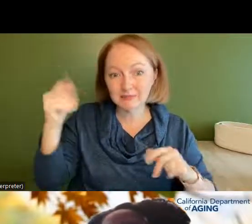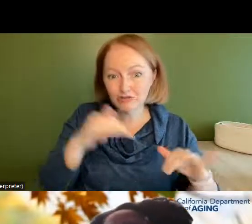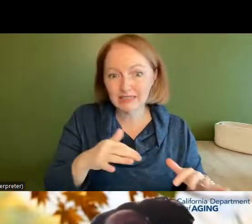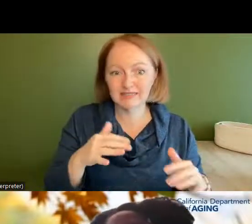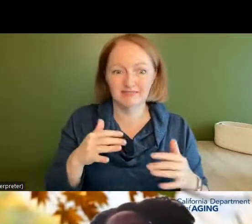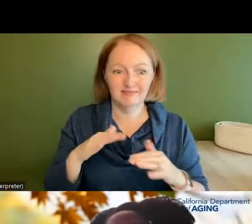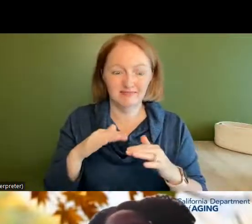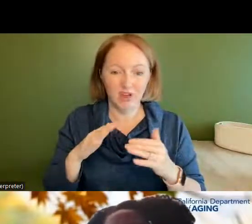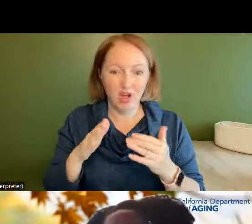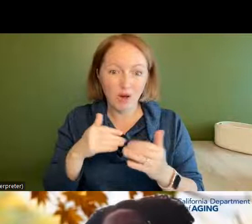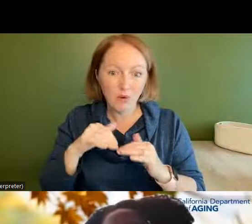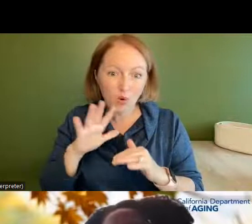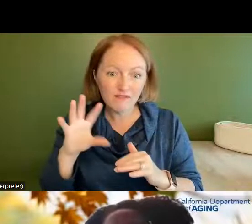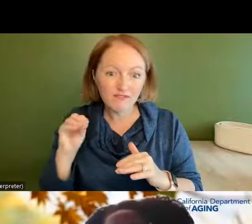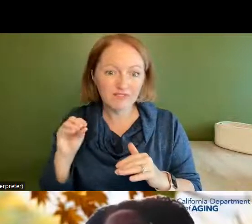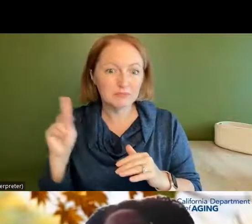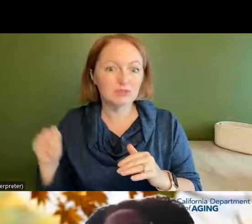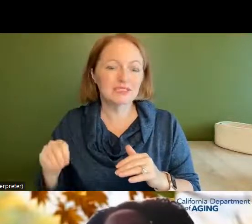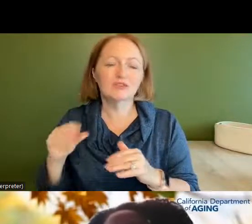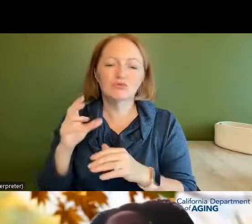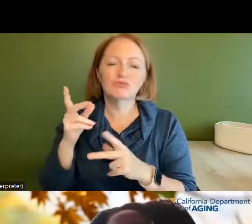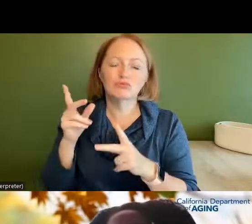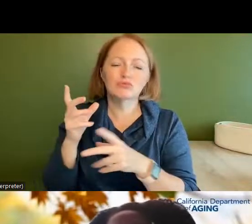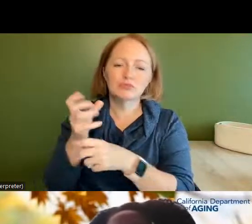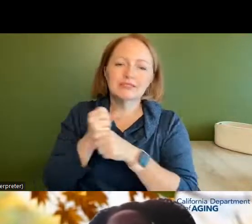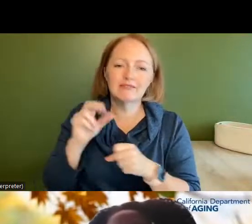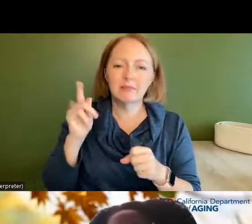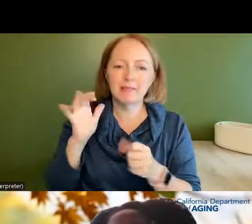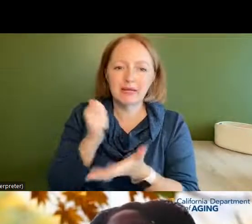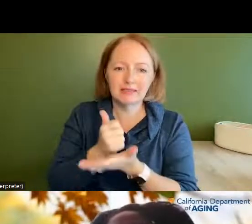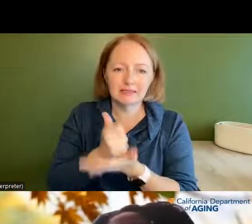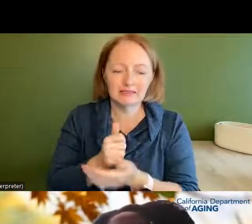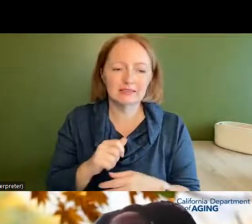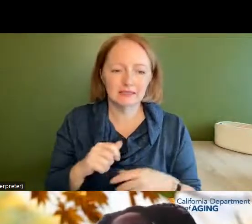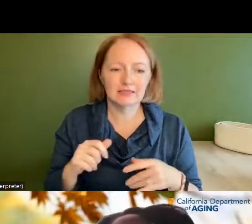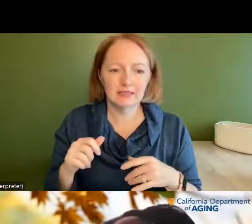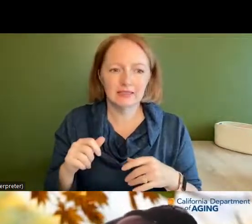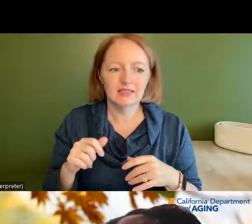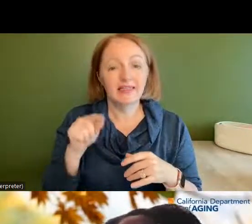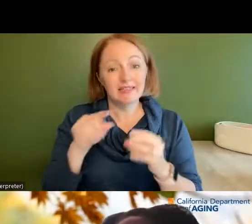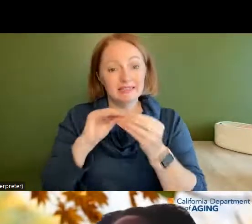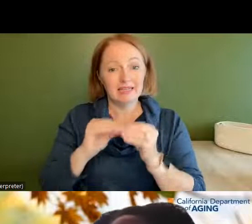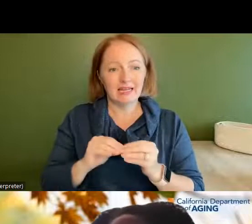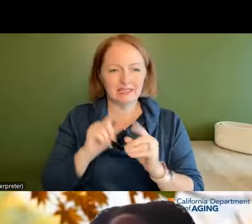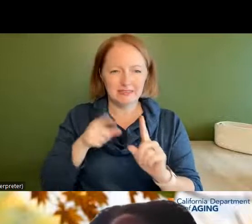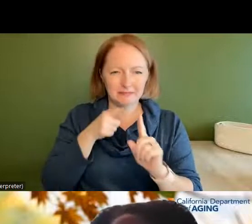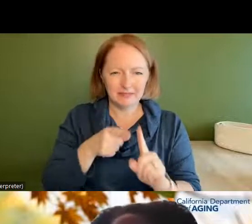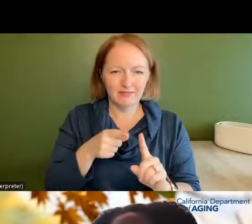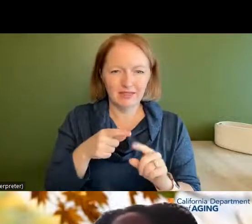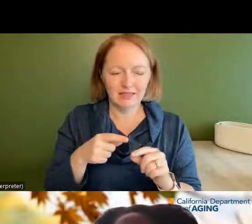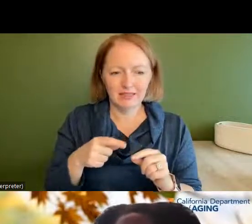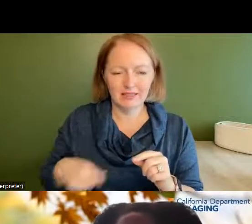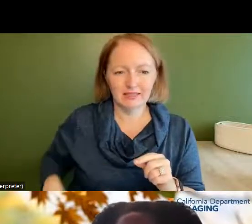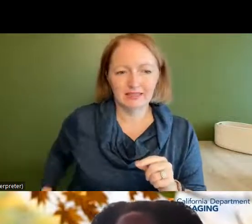half receive some type of public assistance. And I do want to point out that this data is specific